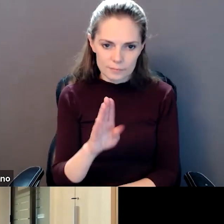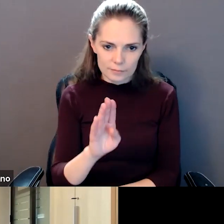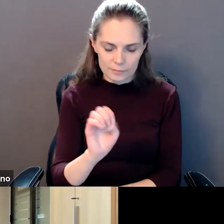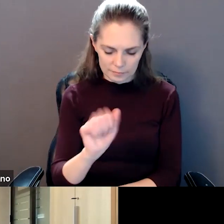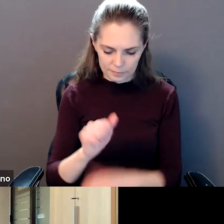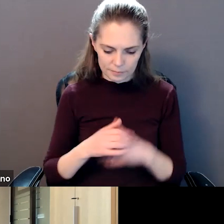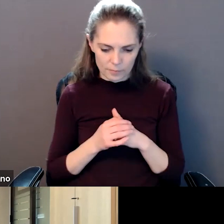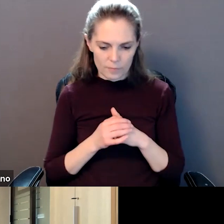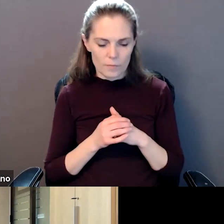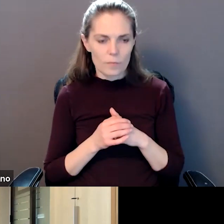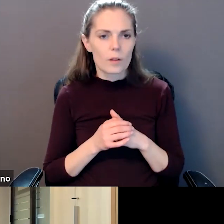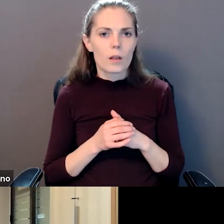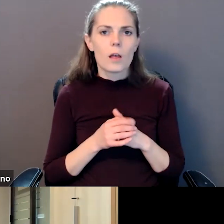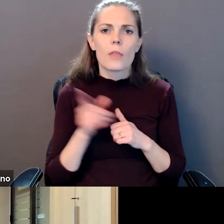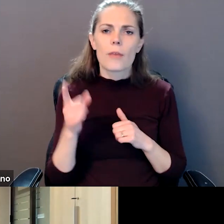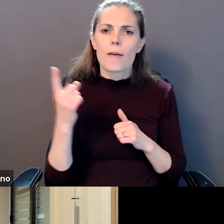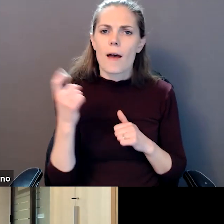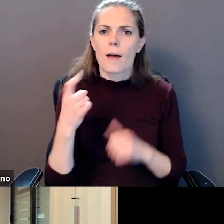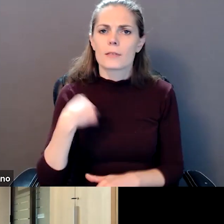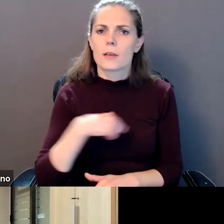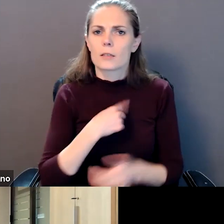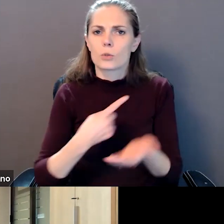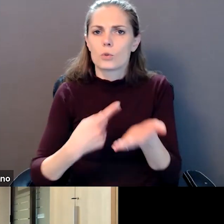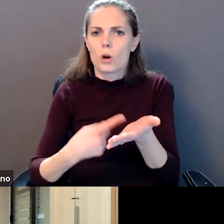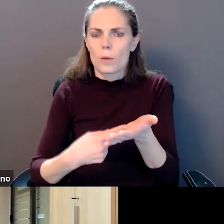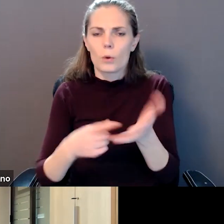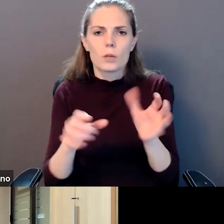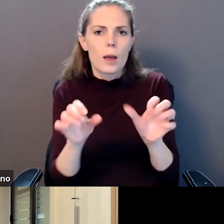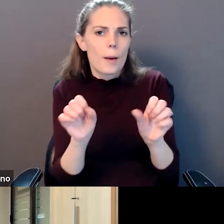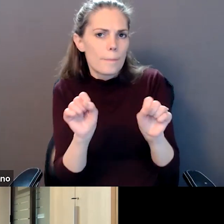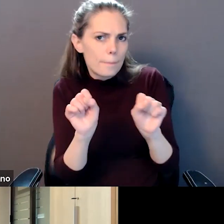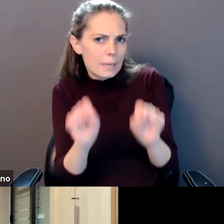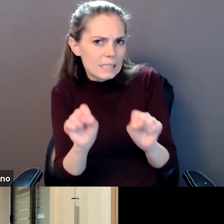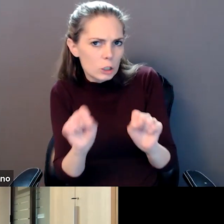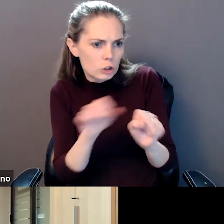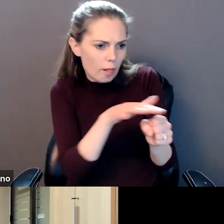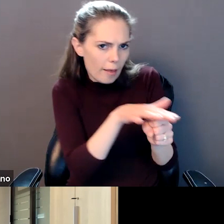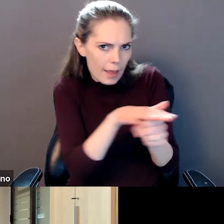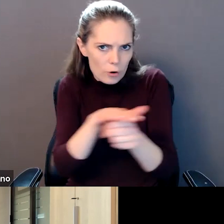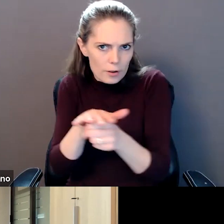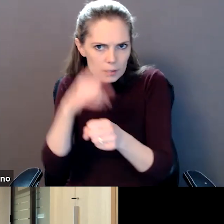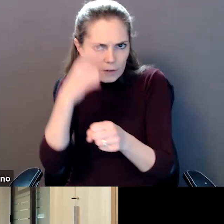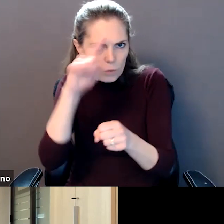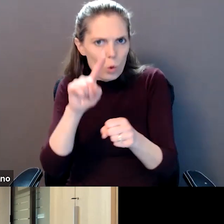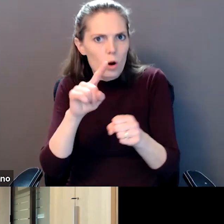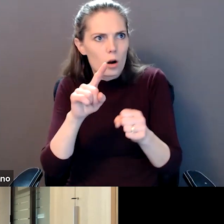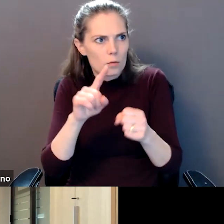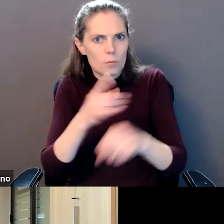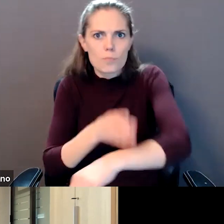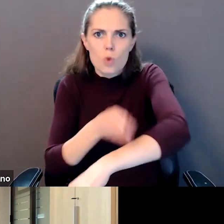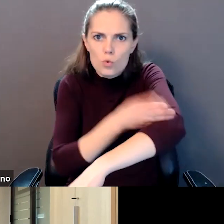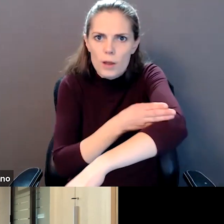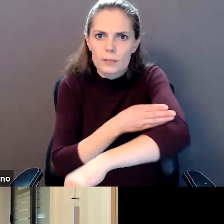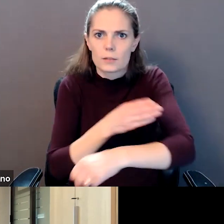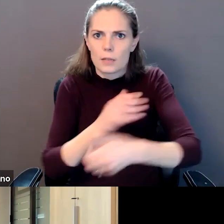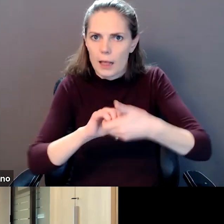about is what are some of the potential key areas for progress and for collaboration. And let me perhaps set the